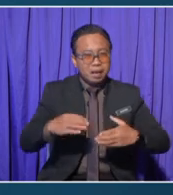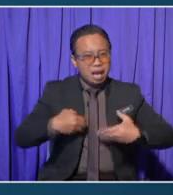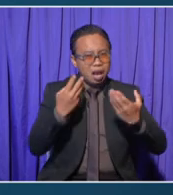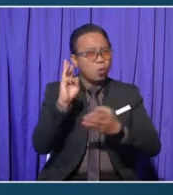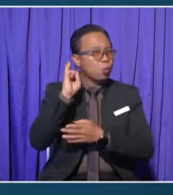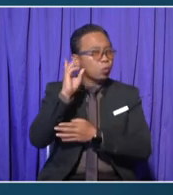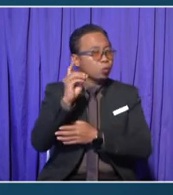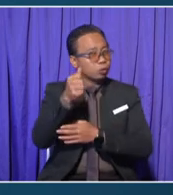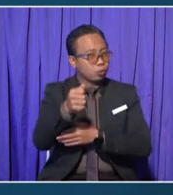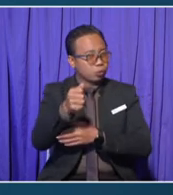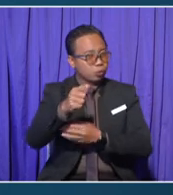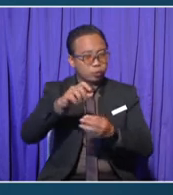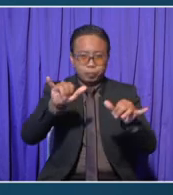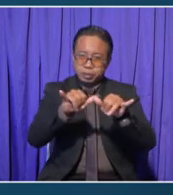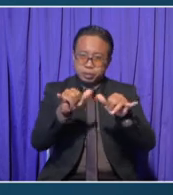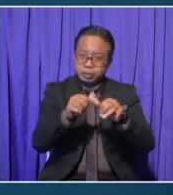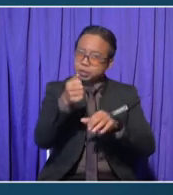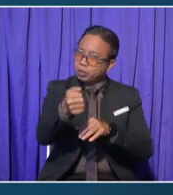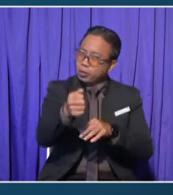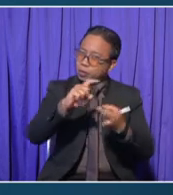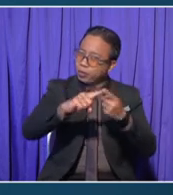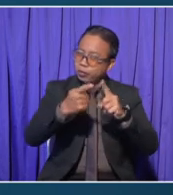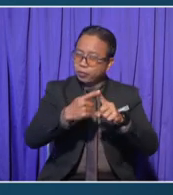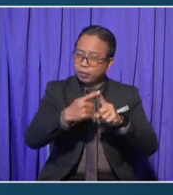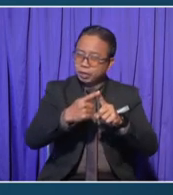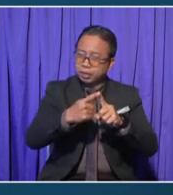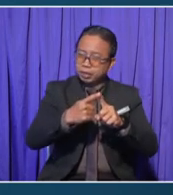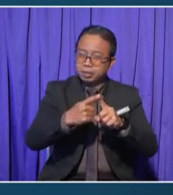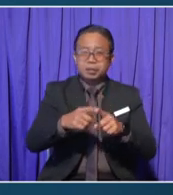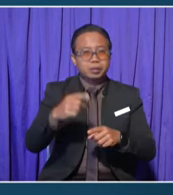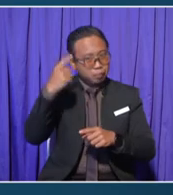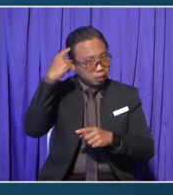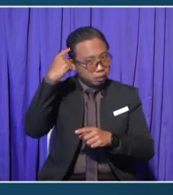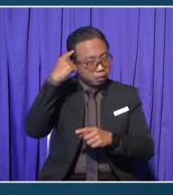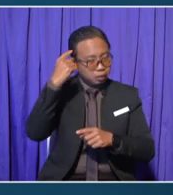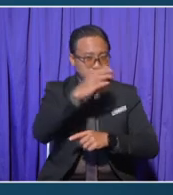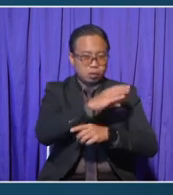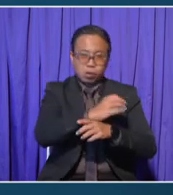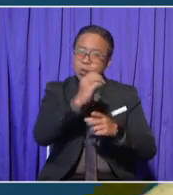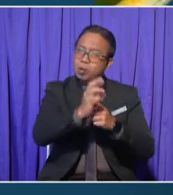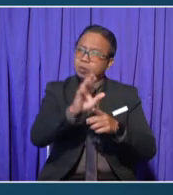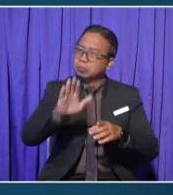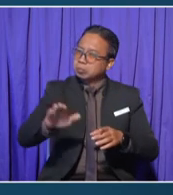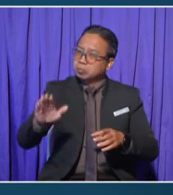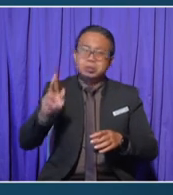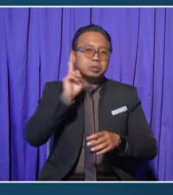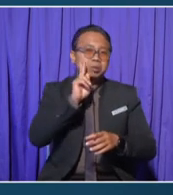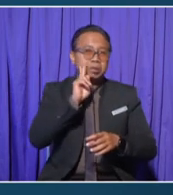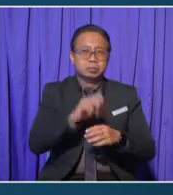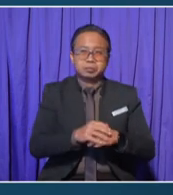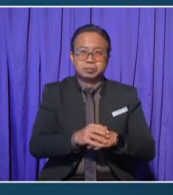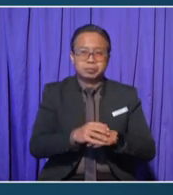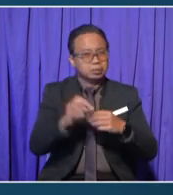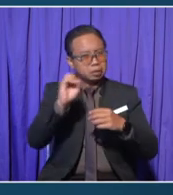How would you measure your friend's head or your sibling's head if you don't have a measuring